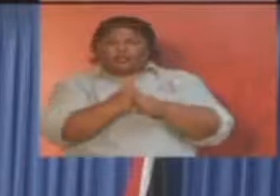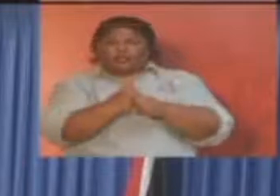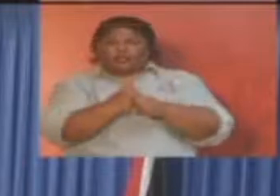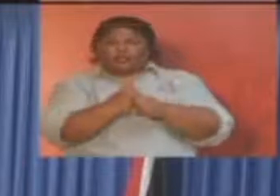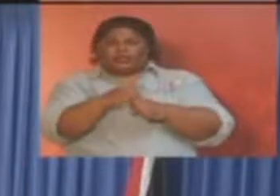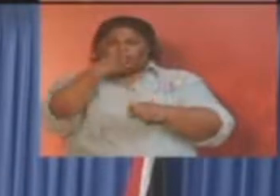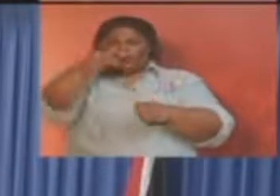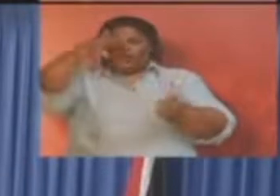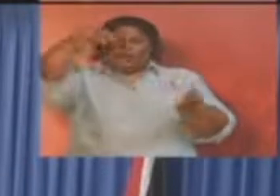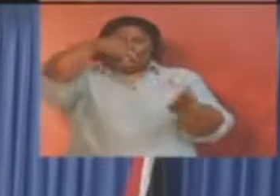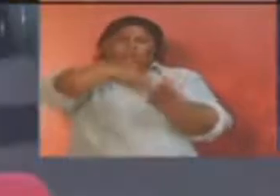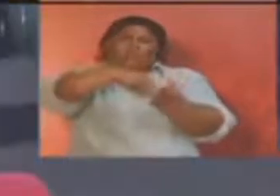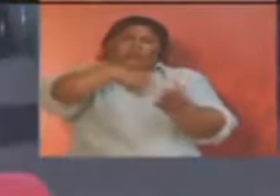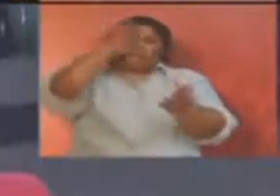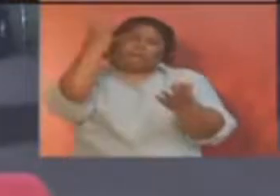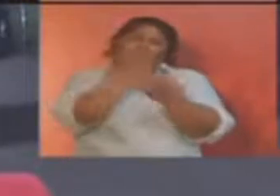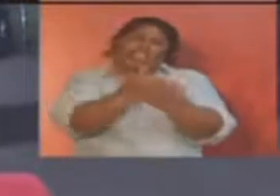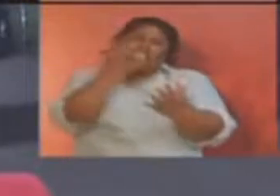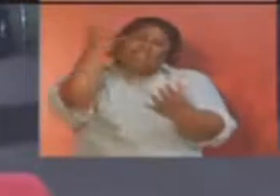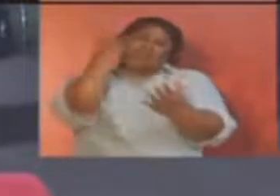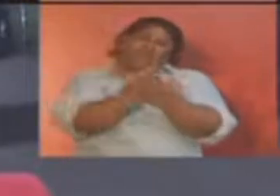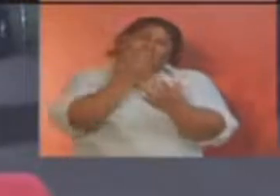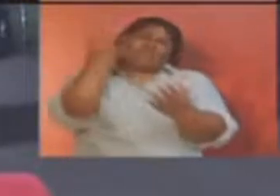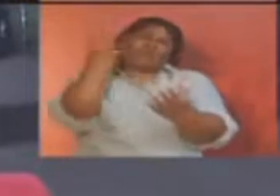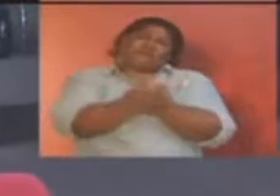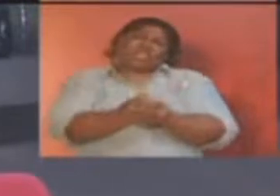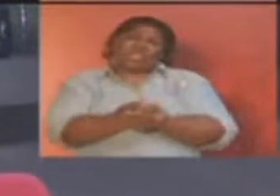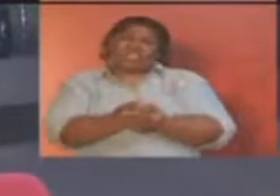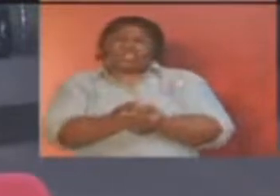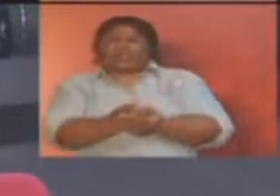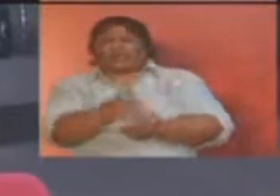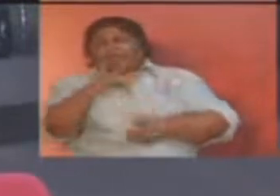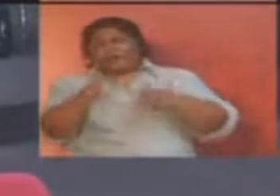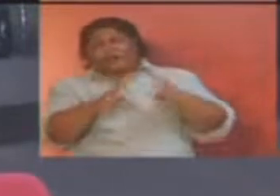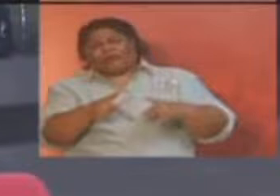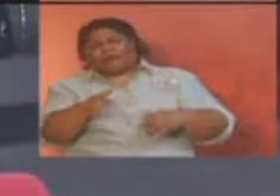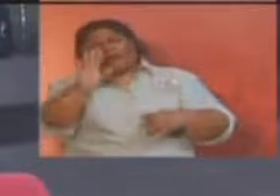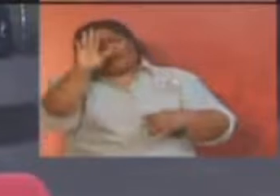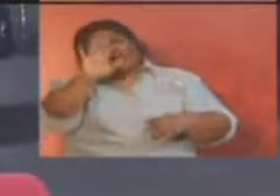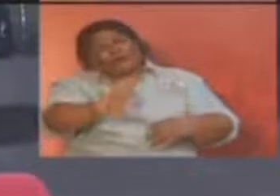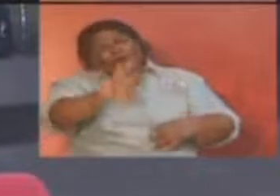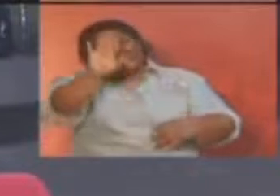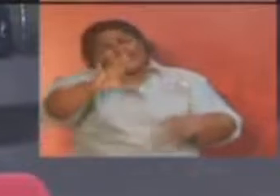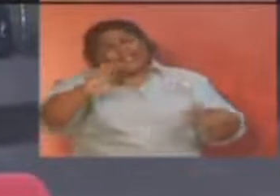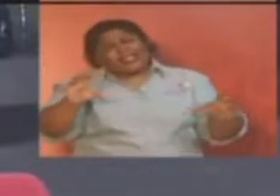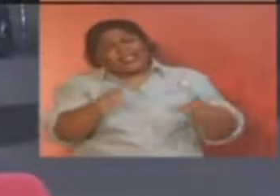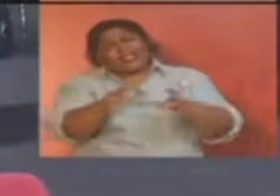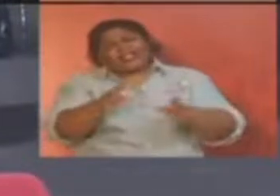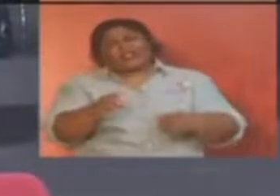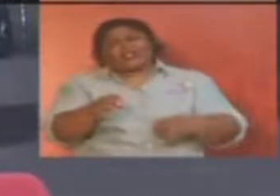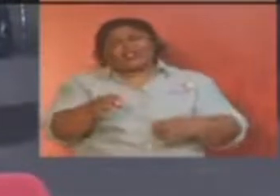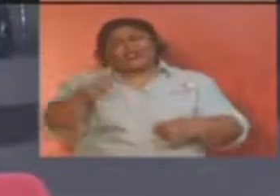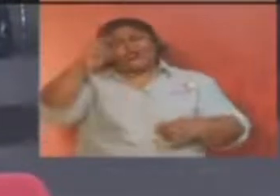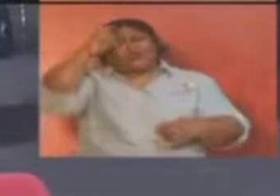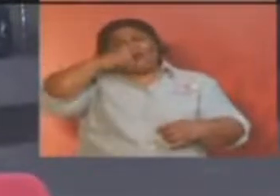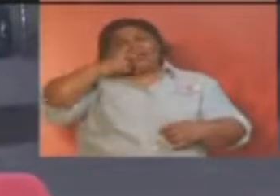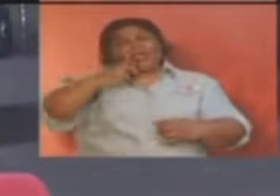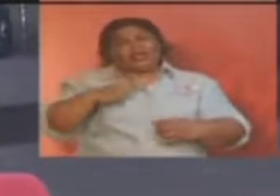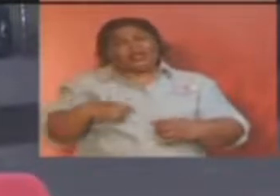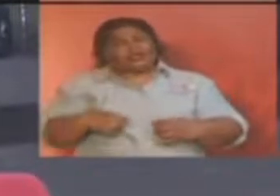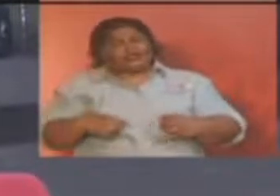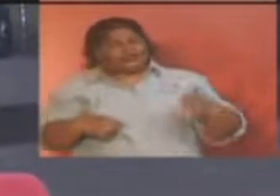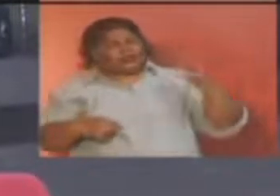podium and you've begged, you've imposed restrictions, you've appealed to people's common sense, but nothing seems to be working. We are in dire straits